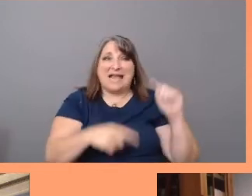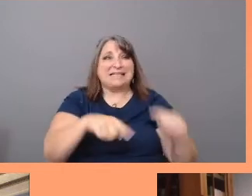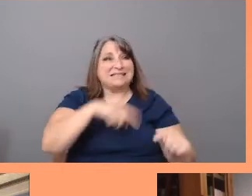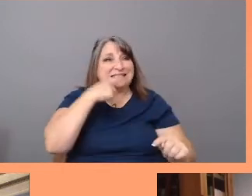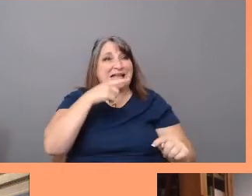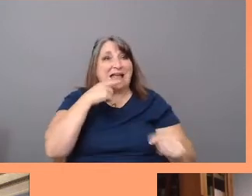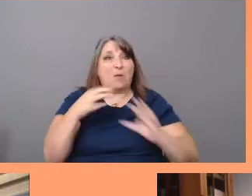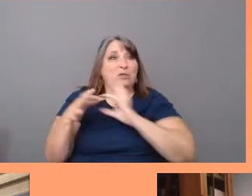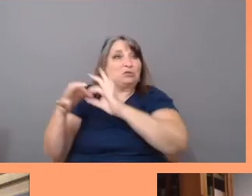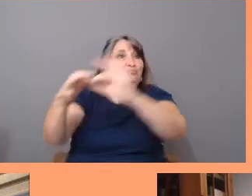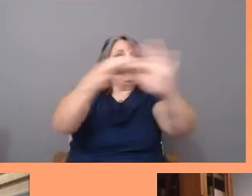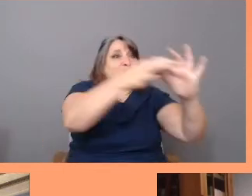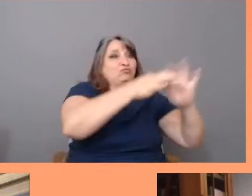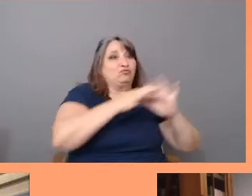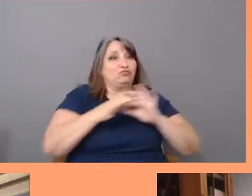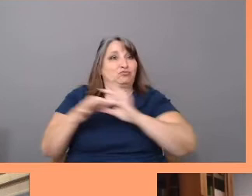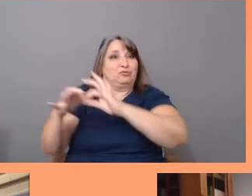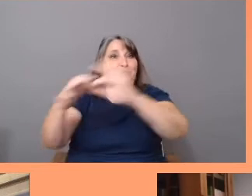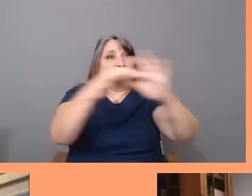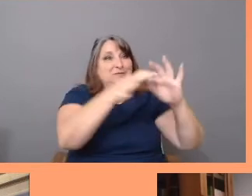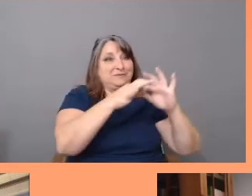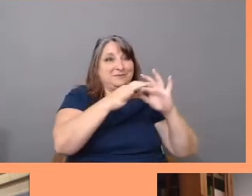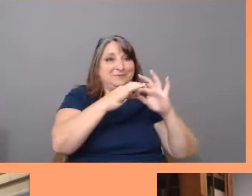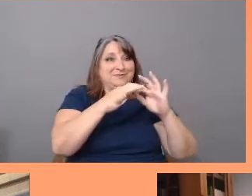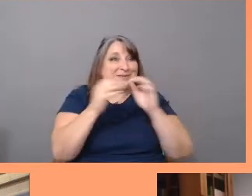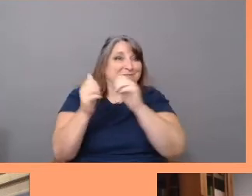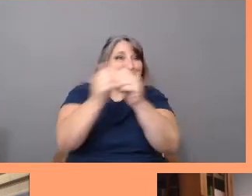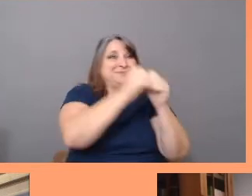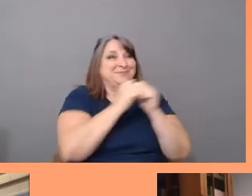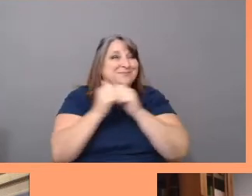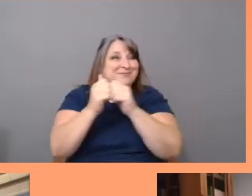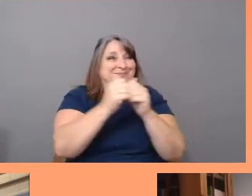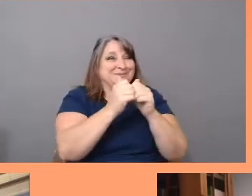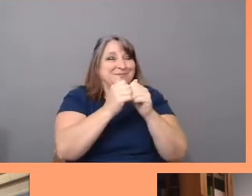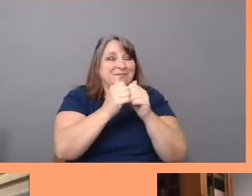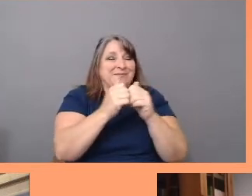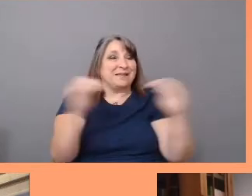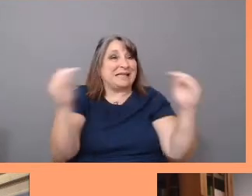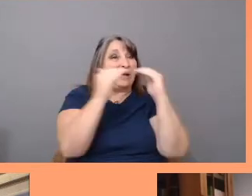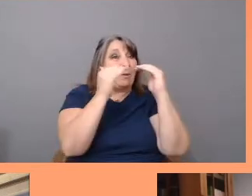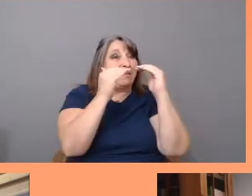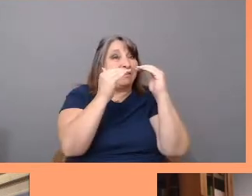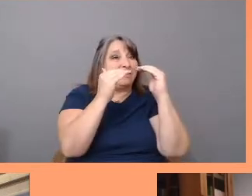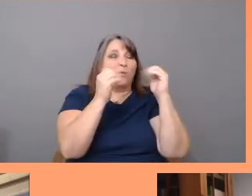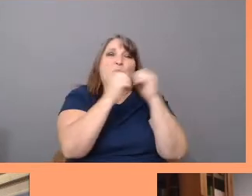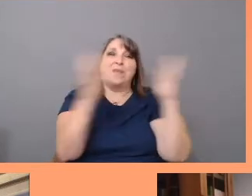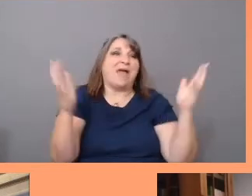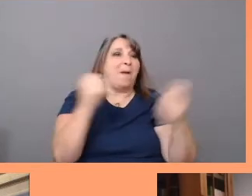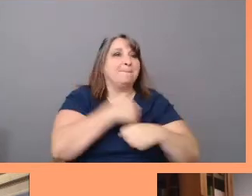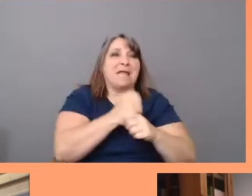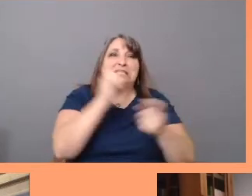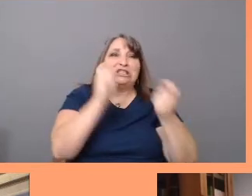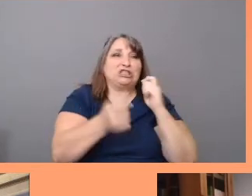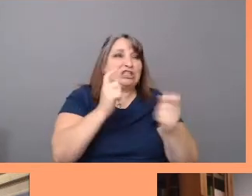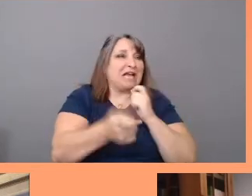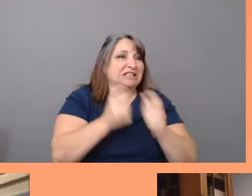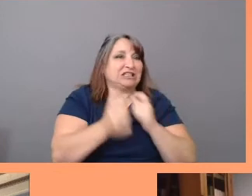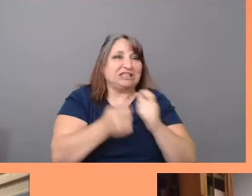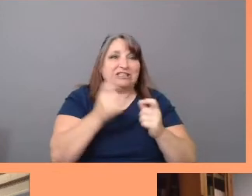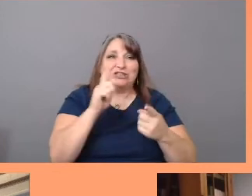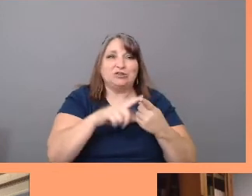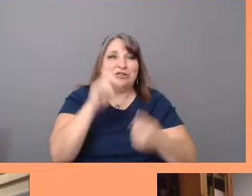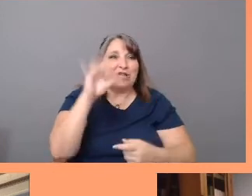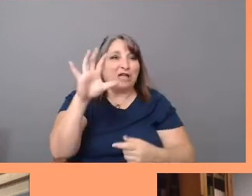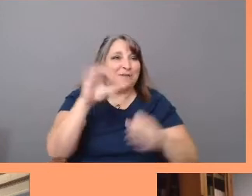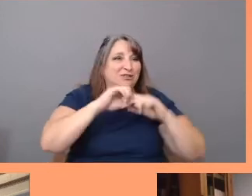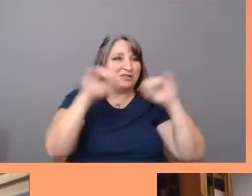equity without making profound changes at every level of the documentary ecosystem. So, and that this work, this design for this